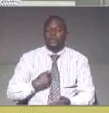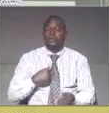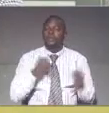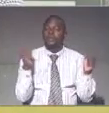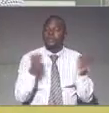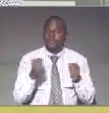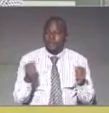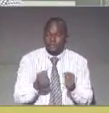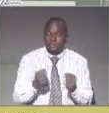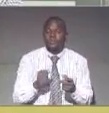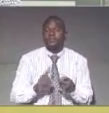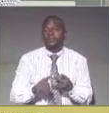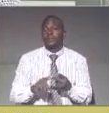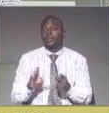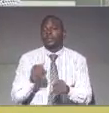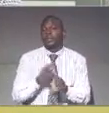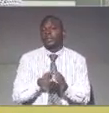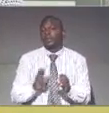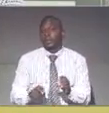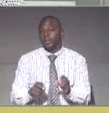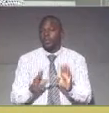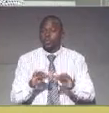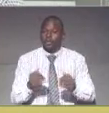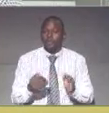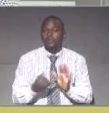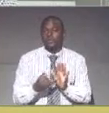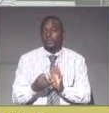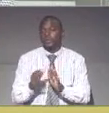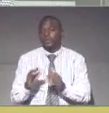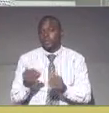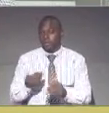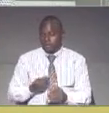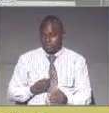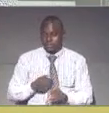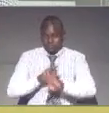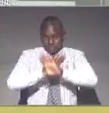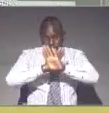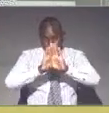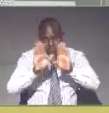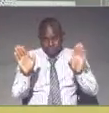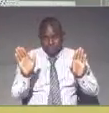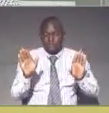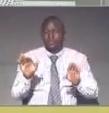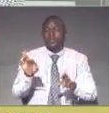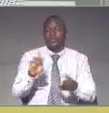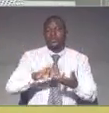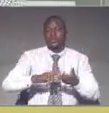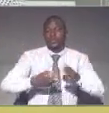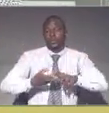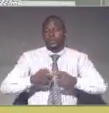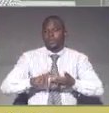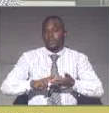patients and the outcome. There is a clear relationship